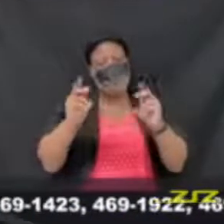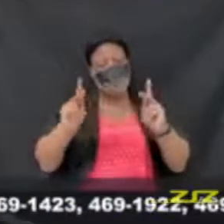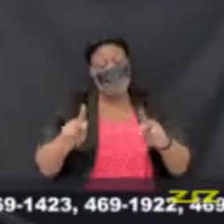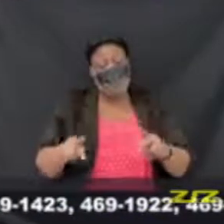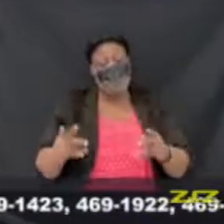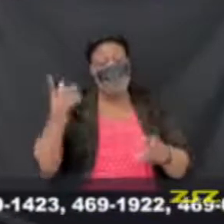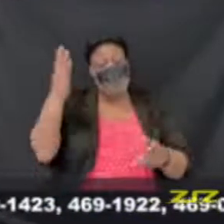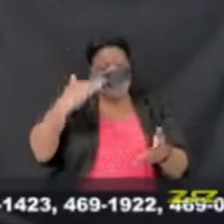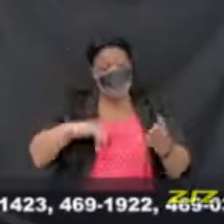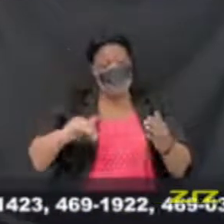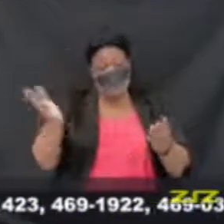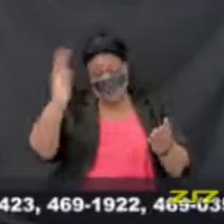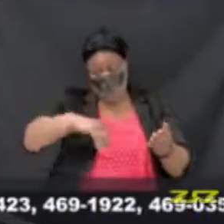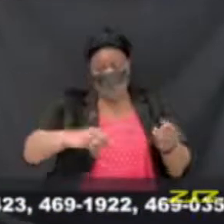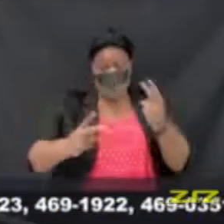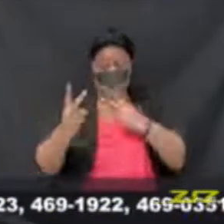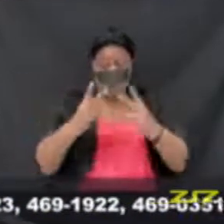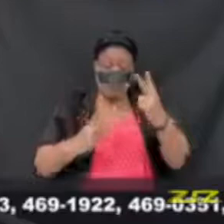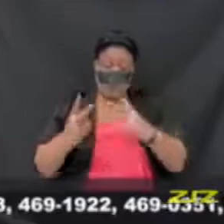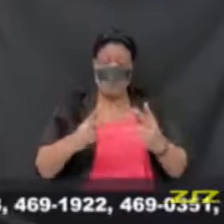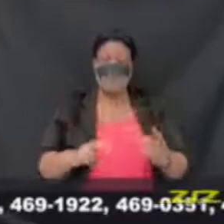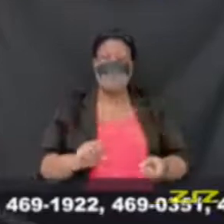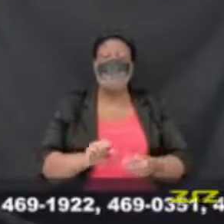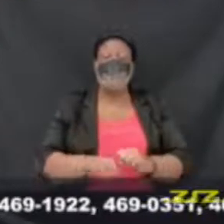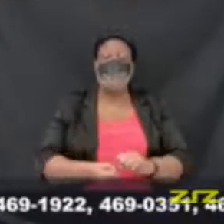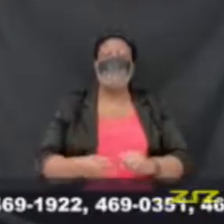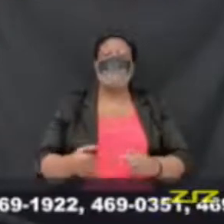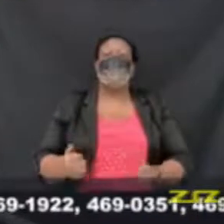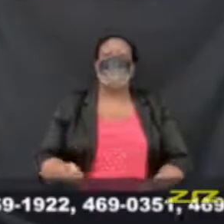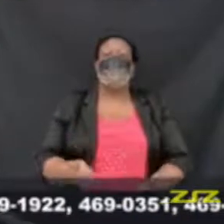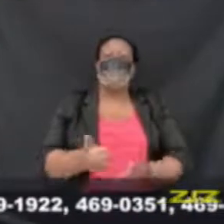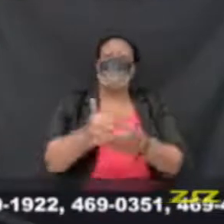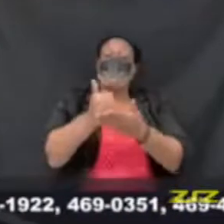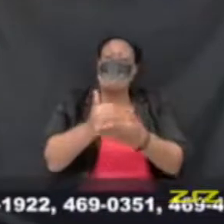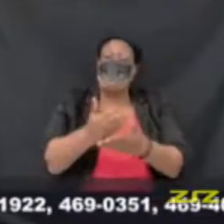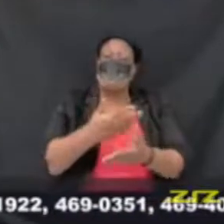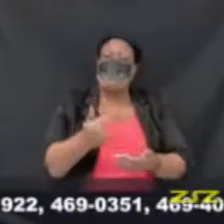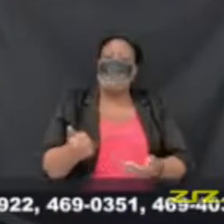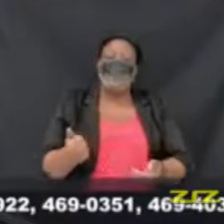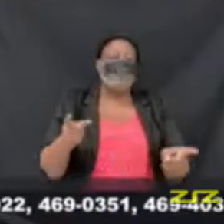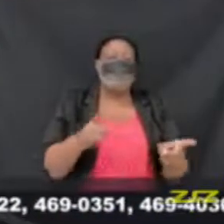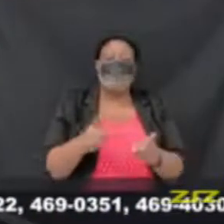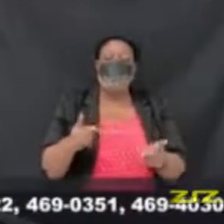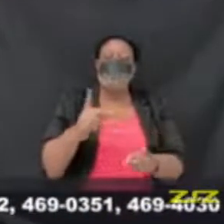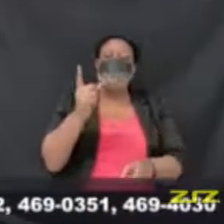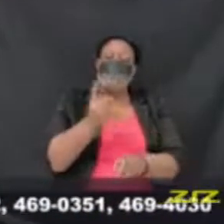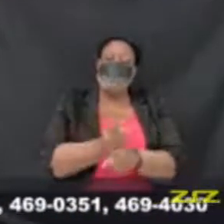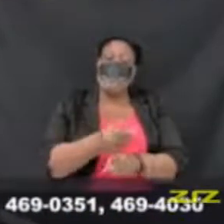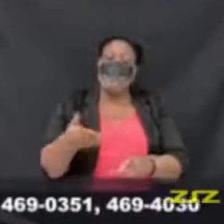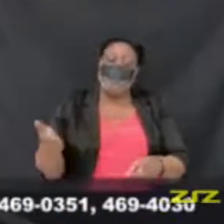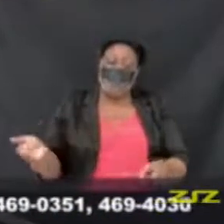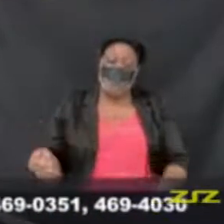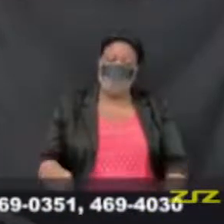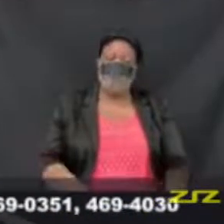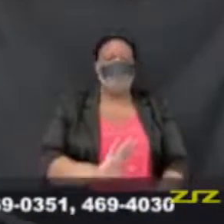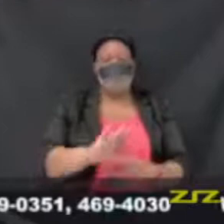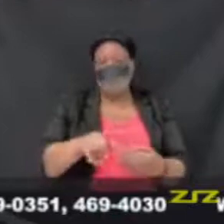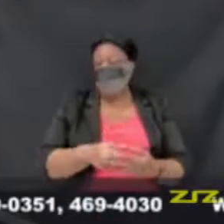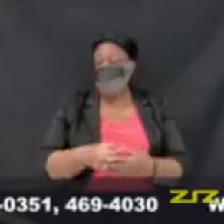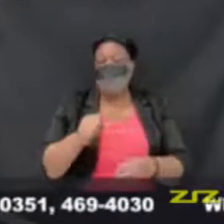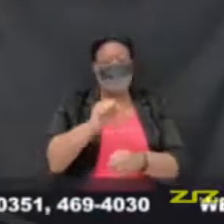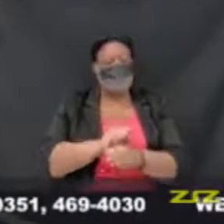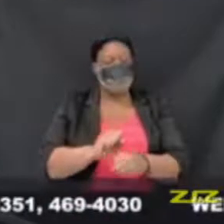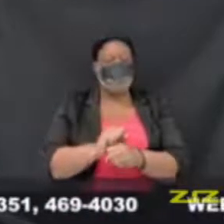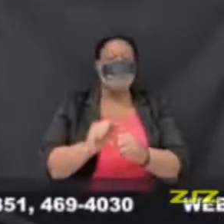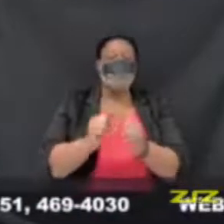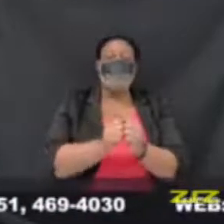be responsible, do what you need to do, help us in this cause. It's all of society approach, and we are heading also into